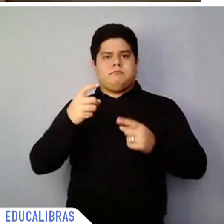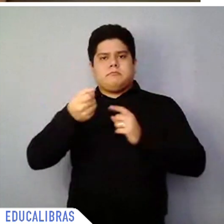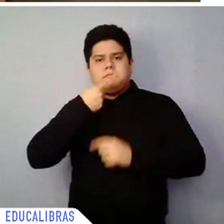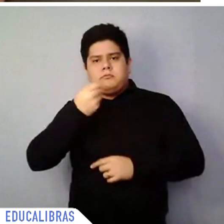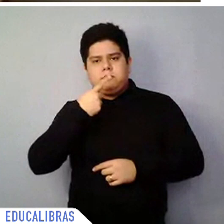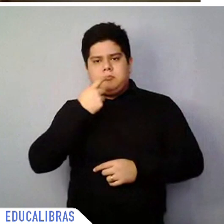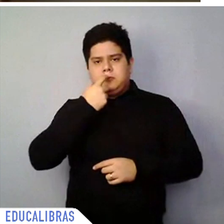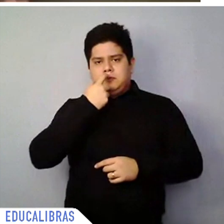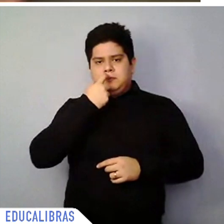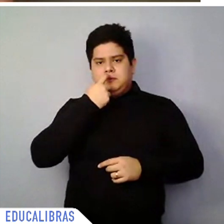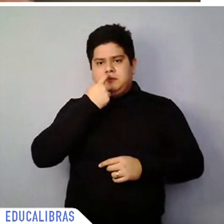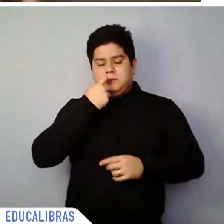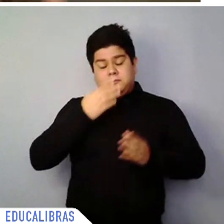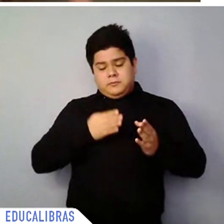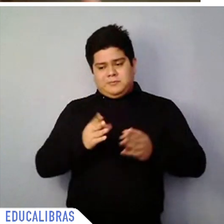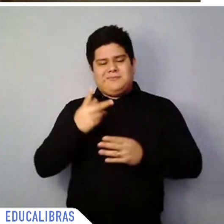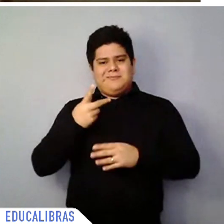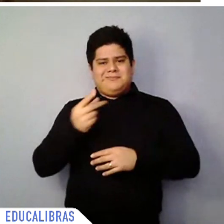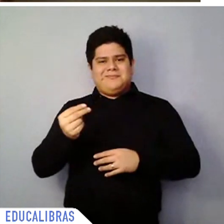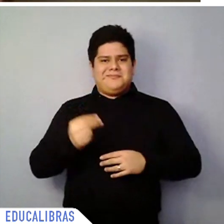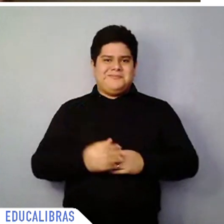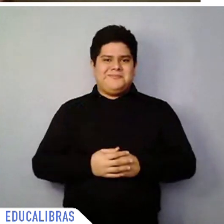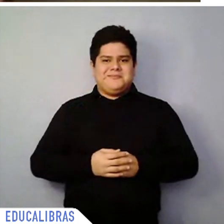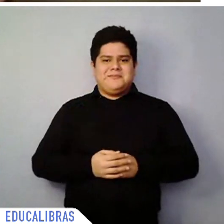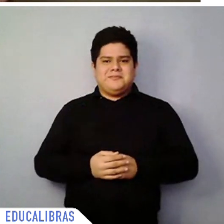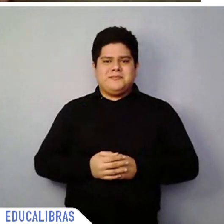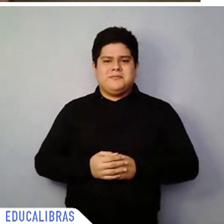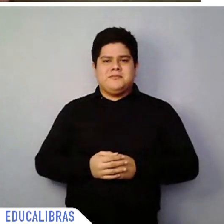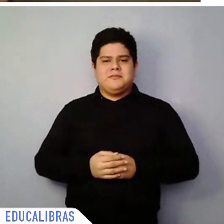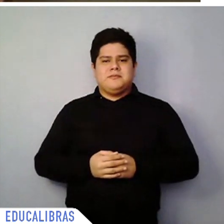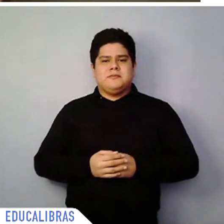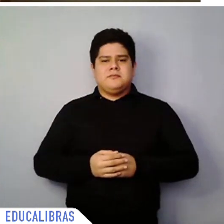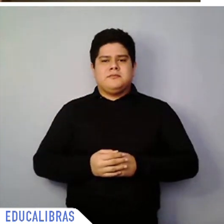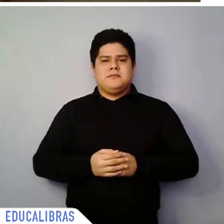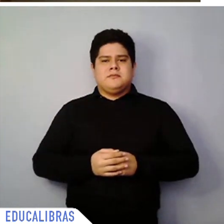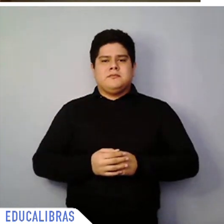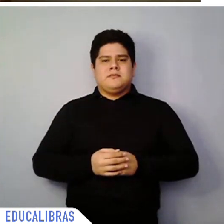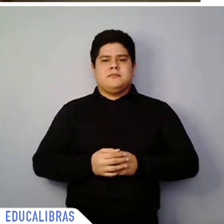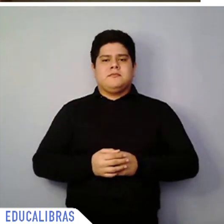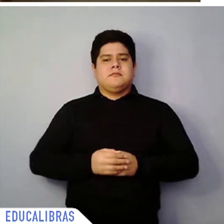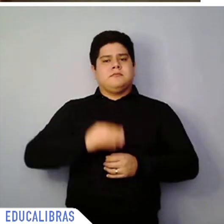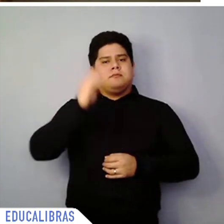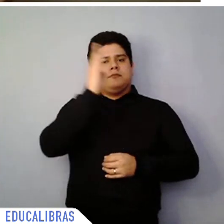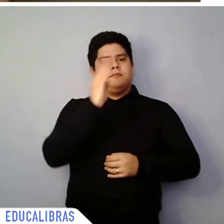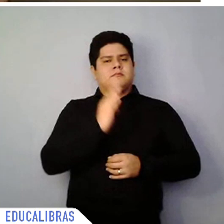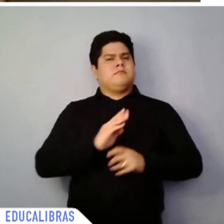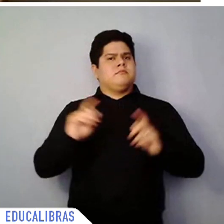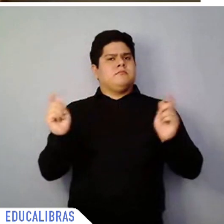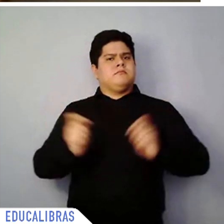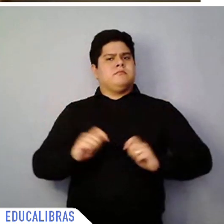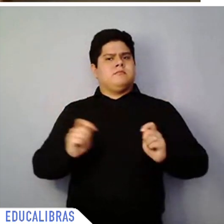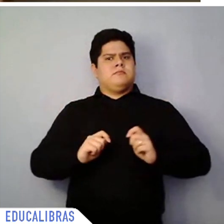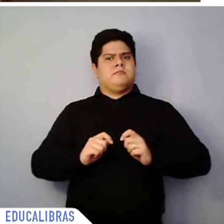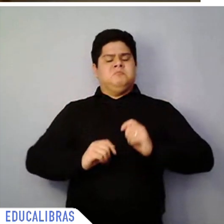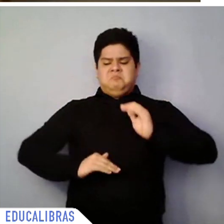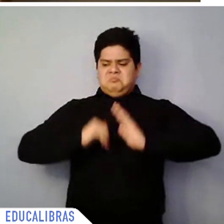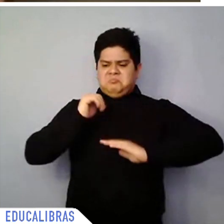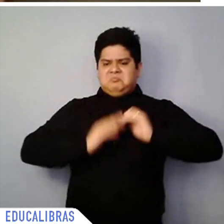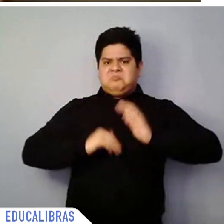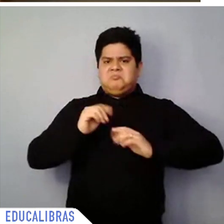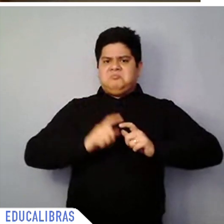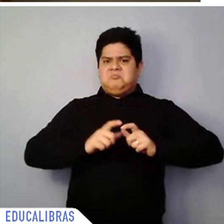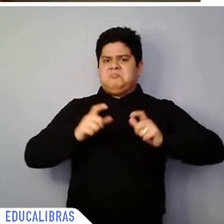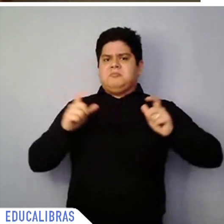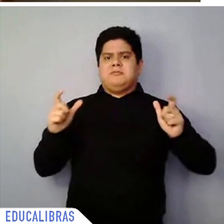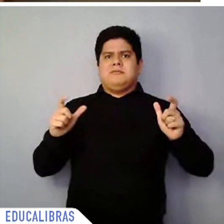to produce inputs and medicine. And here I start talking about vaccines. Brazil has